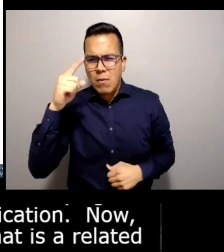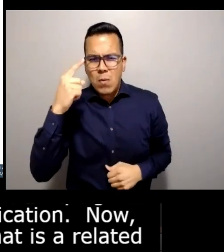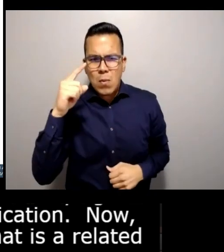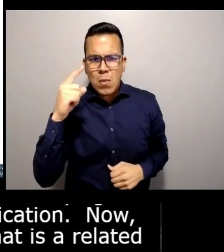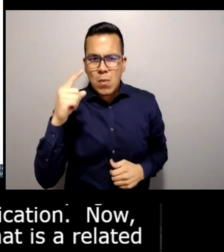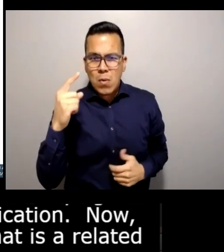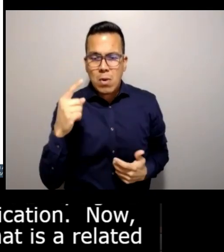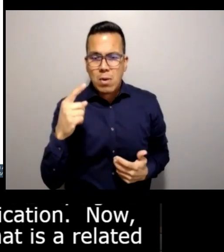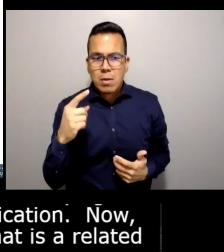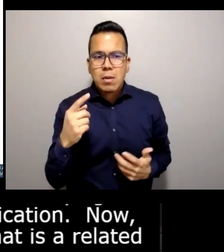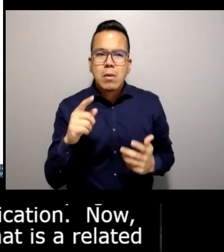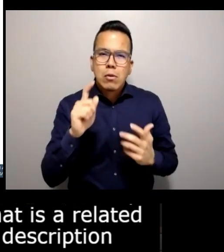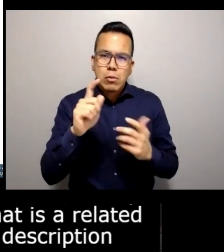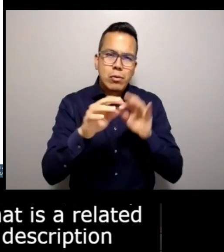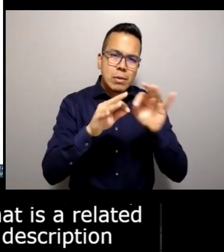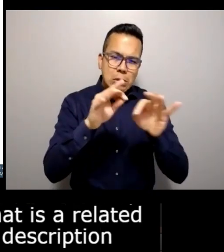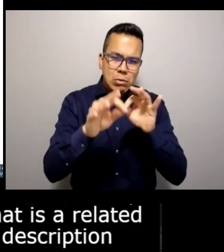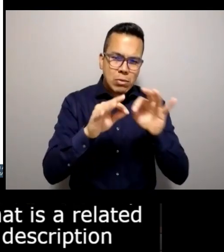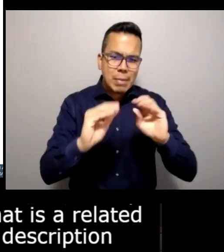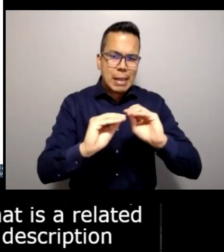so people can understand your point.